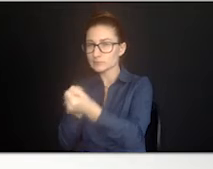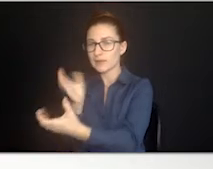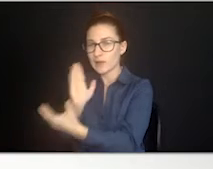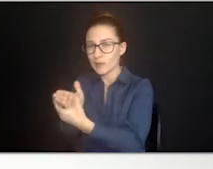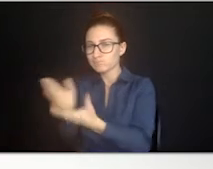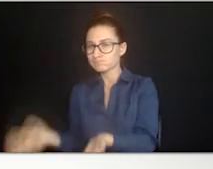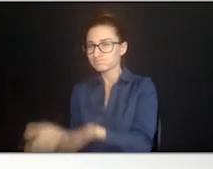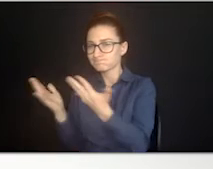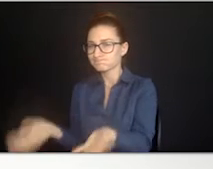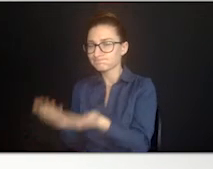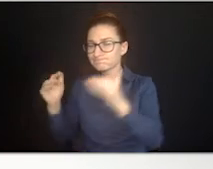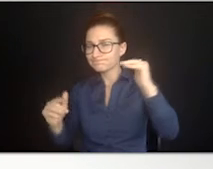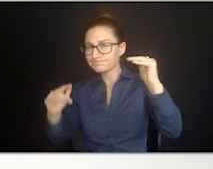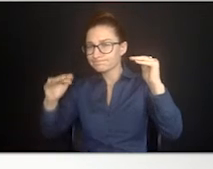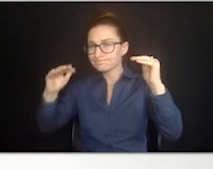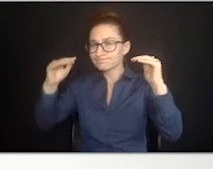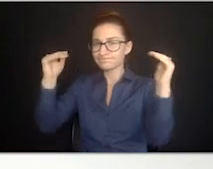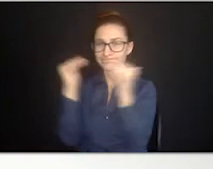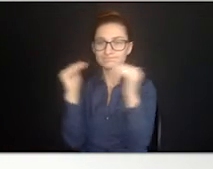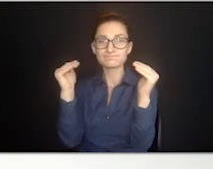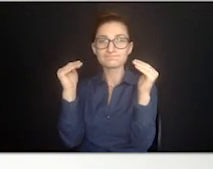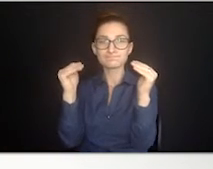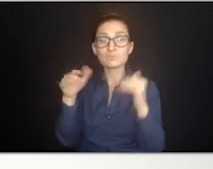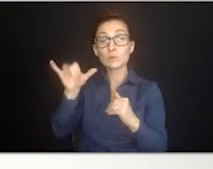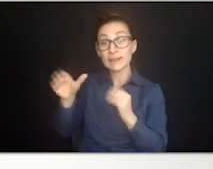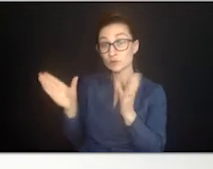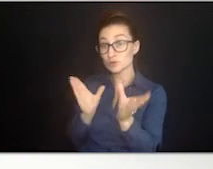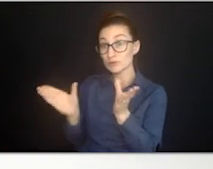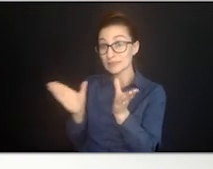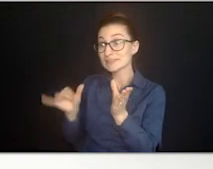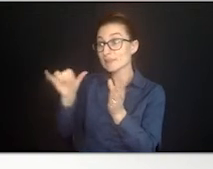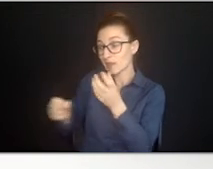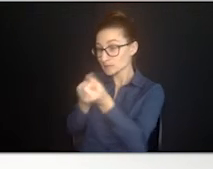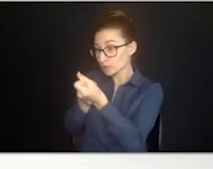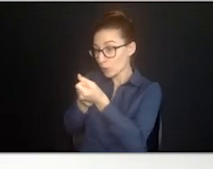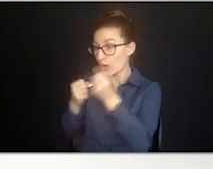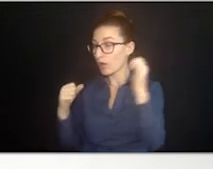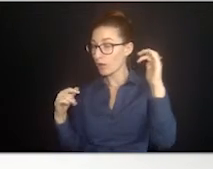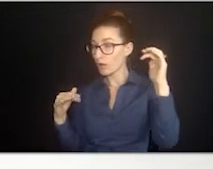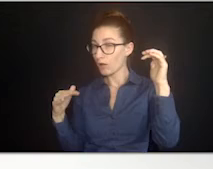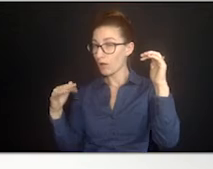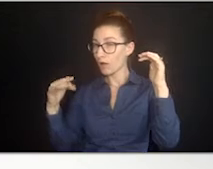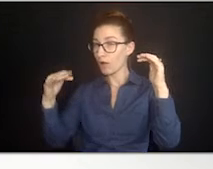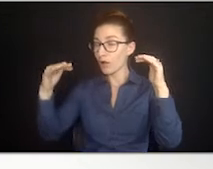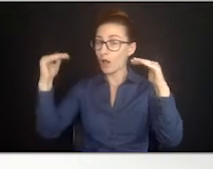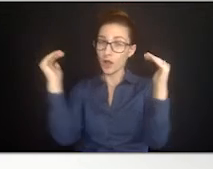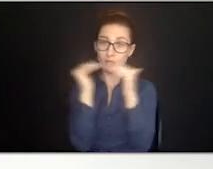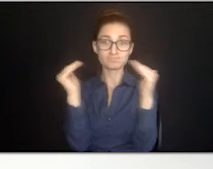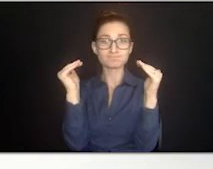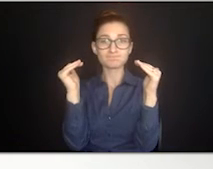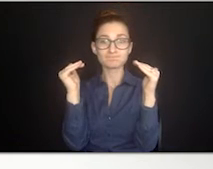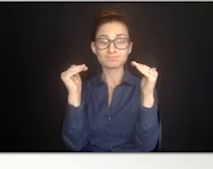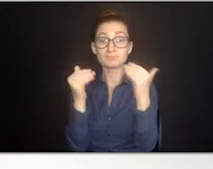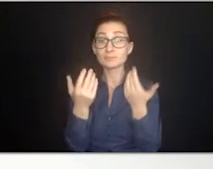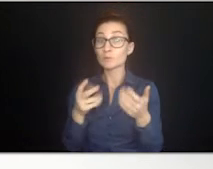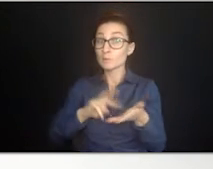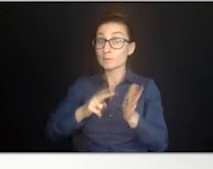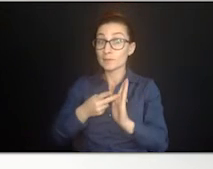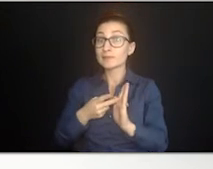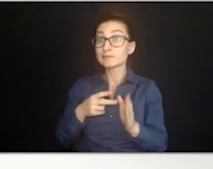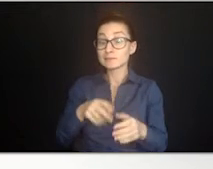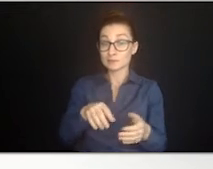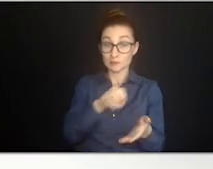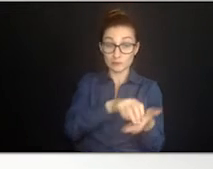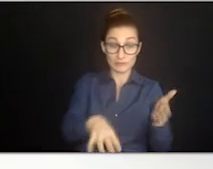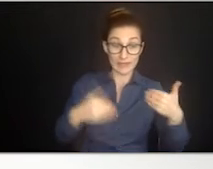interventions in place. They have to put services in place and address the individual needs of the students including students with disabilities. This